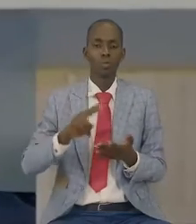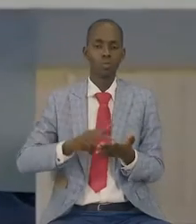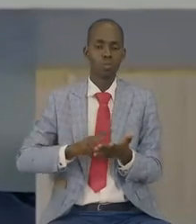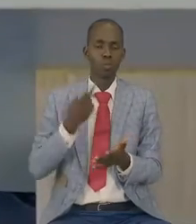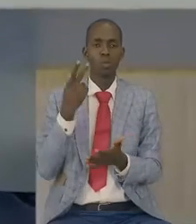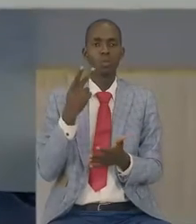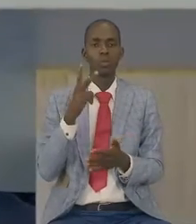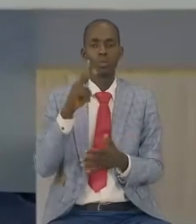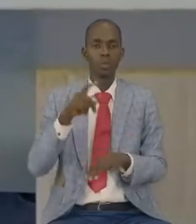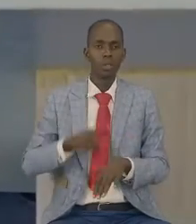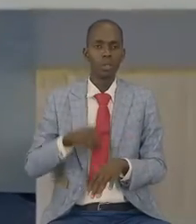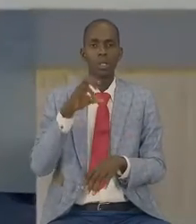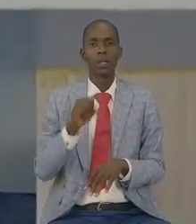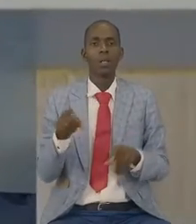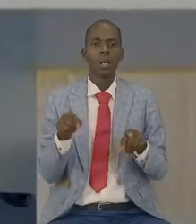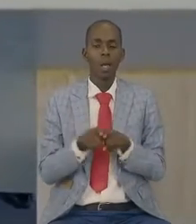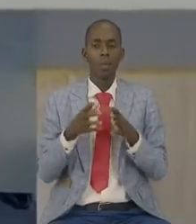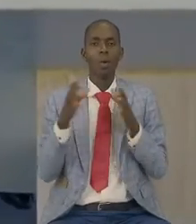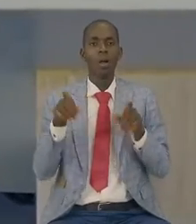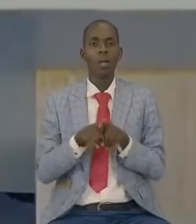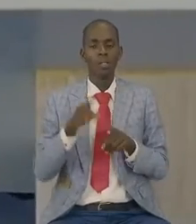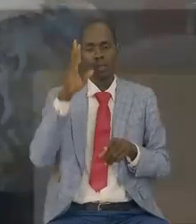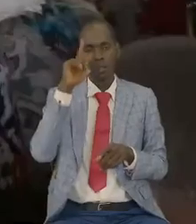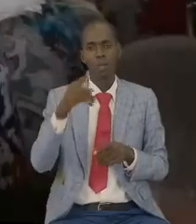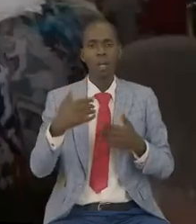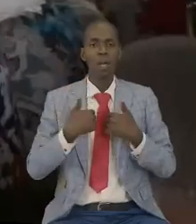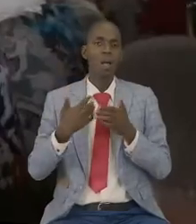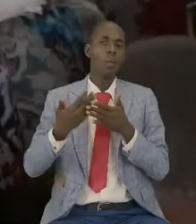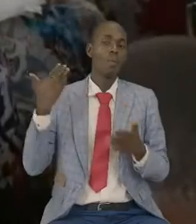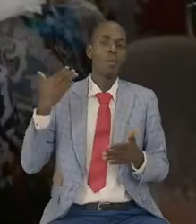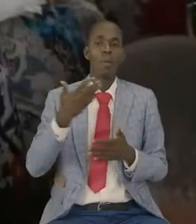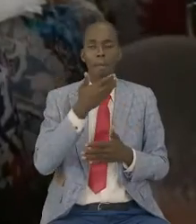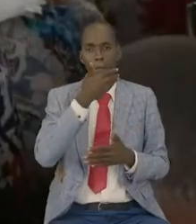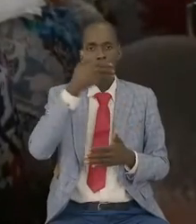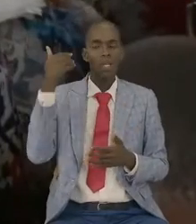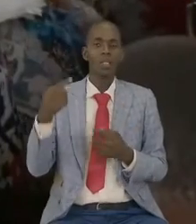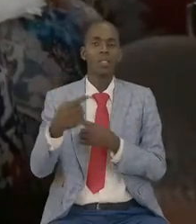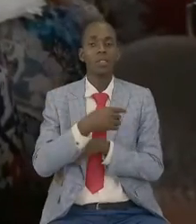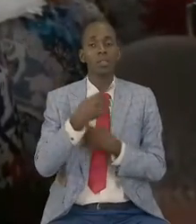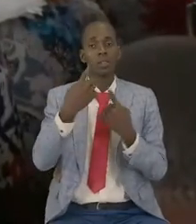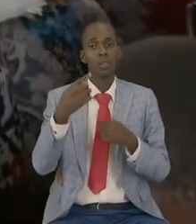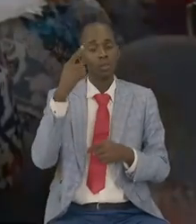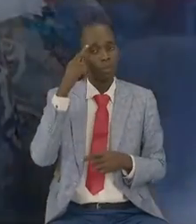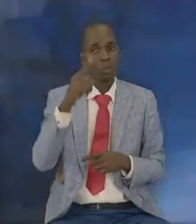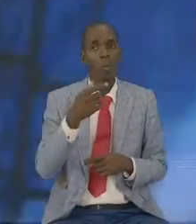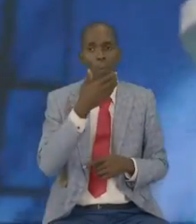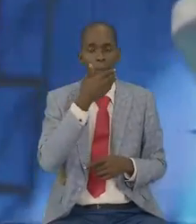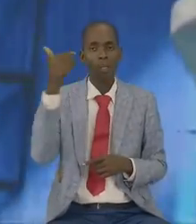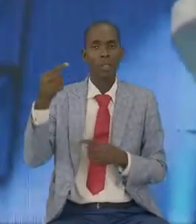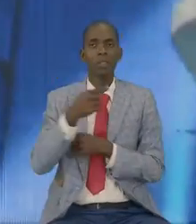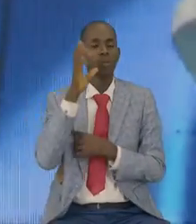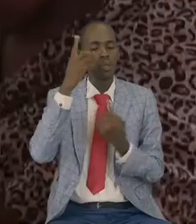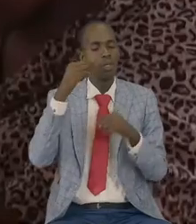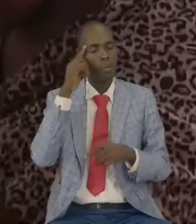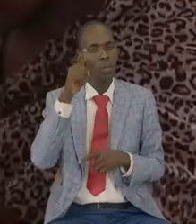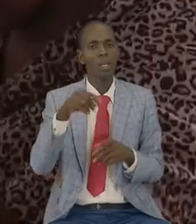as much as he had before. Better days came for him, better days will come for